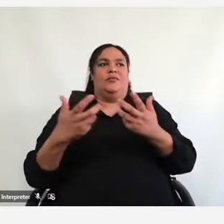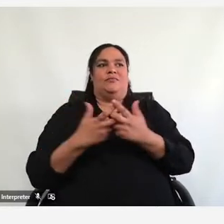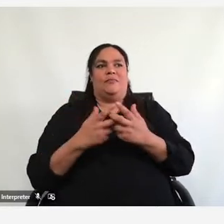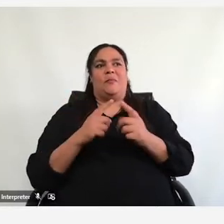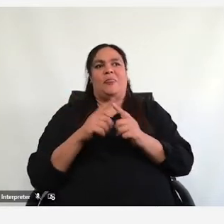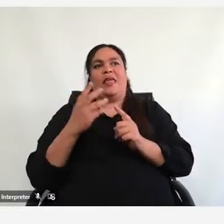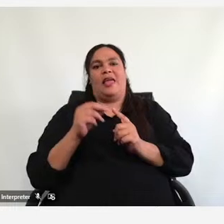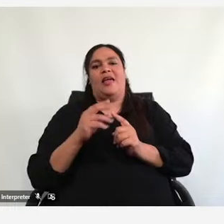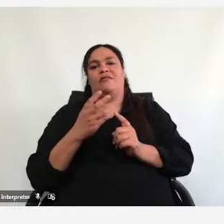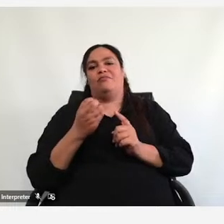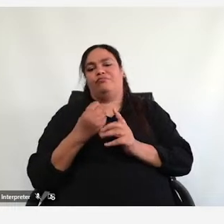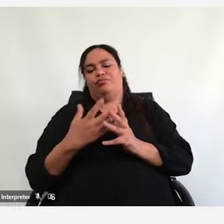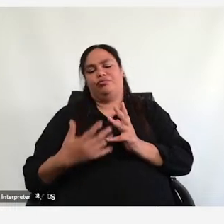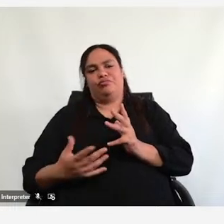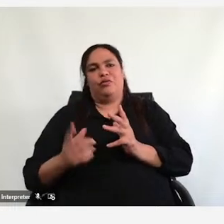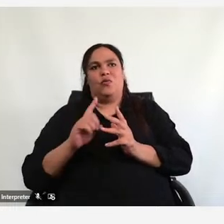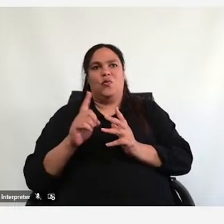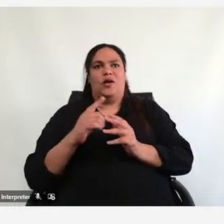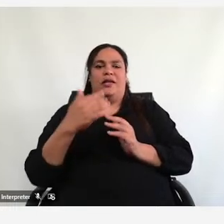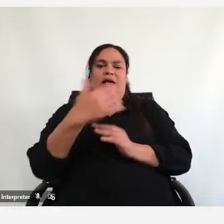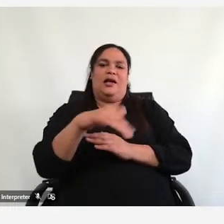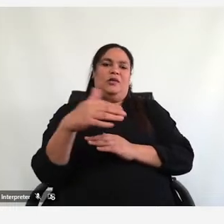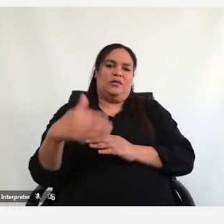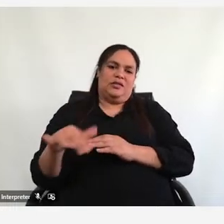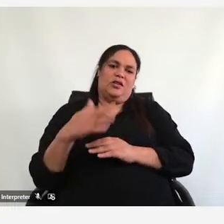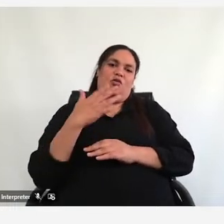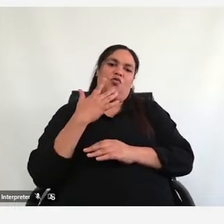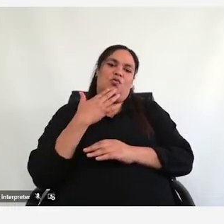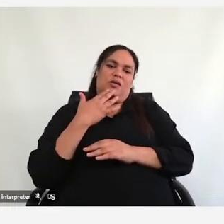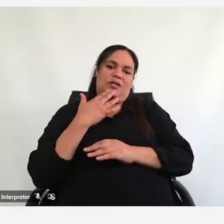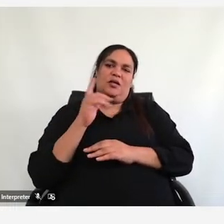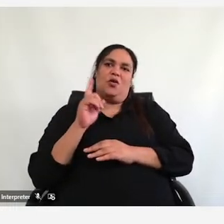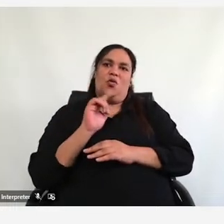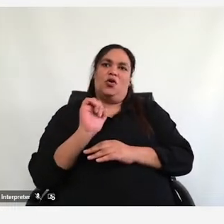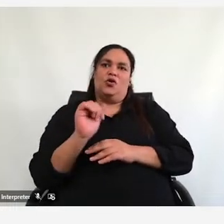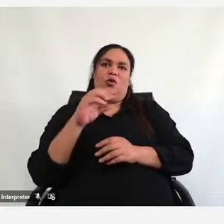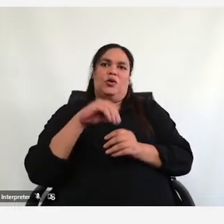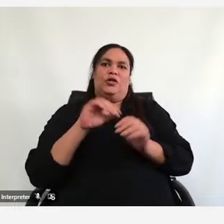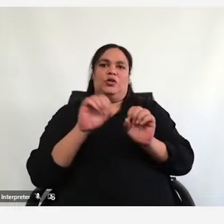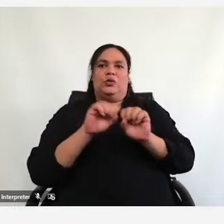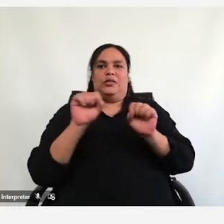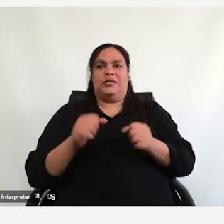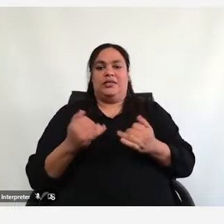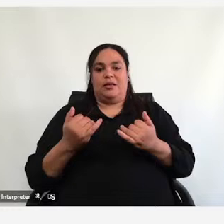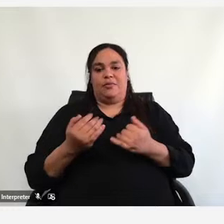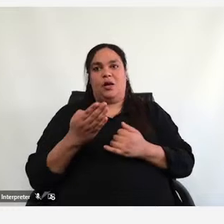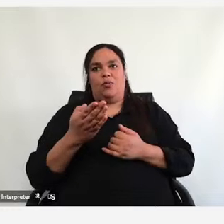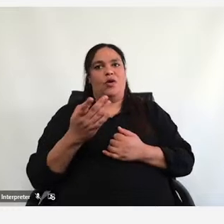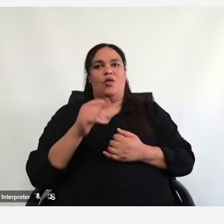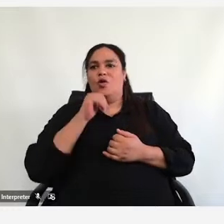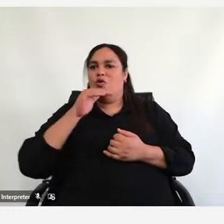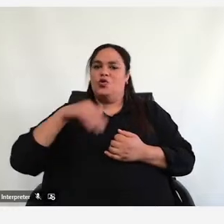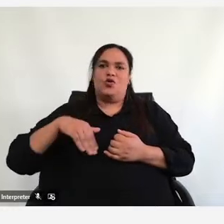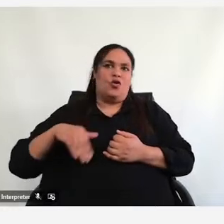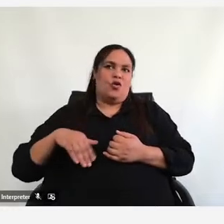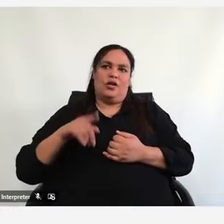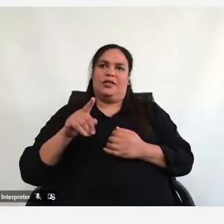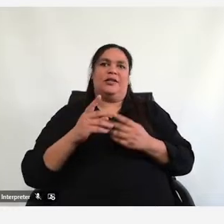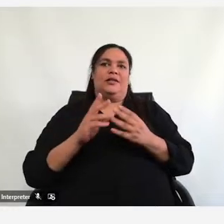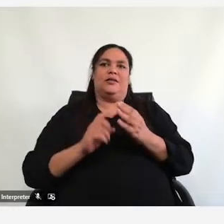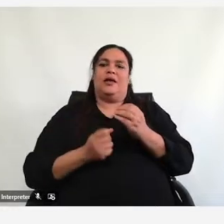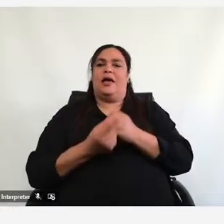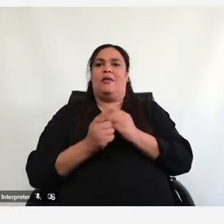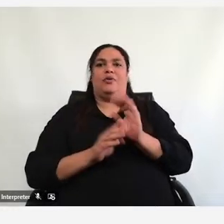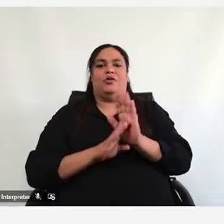been a number of external risks that are in the system at the moment that has not necessarily